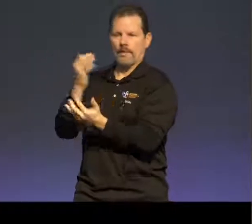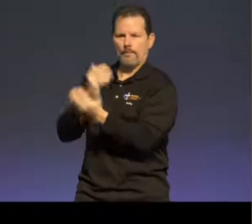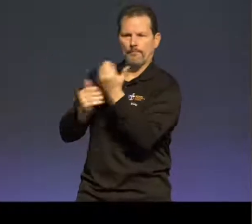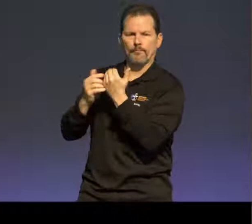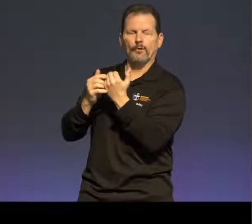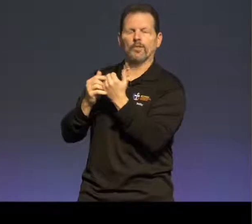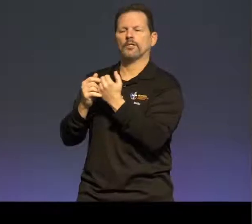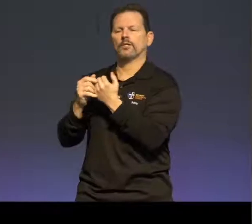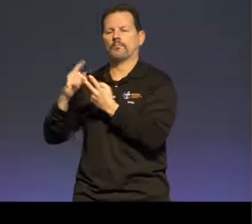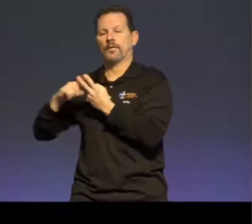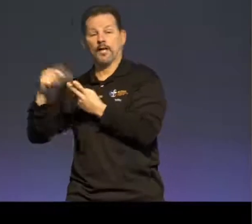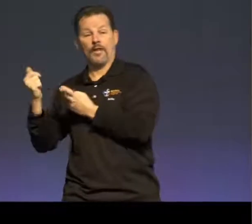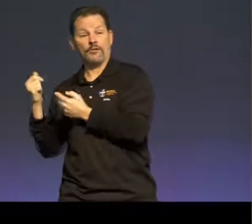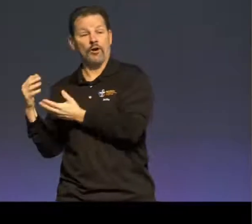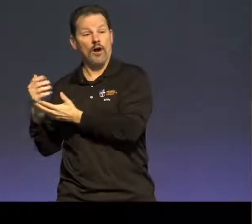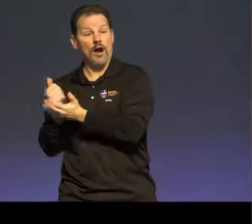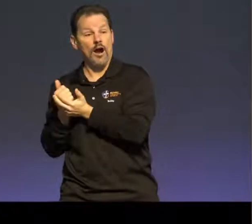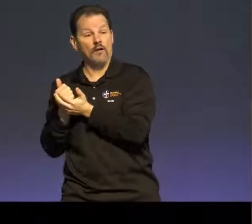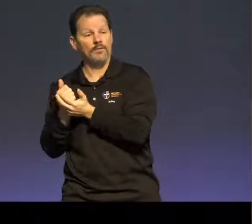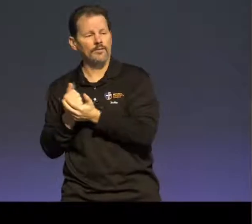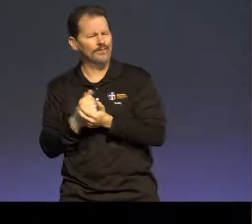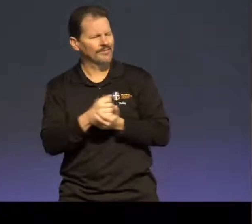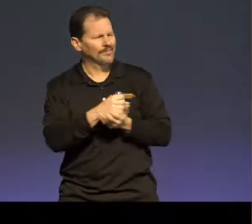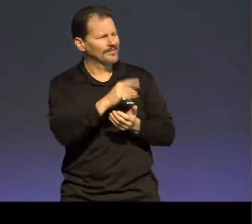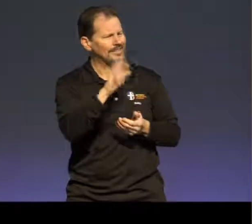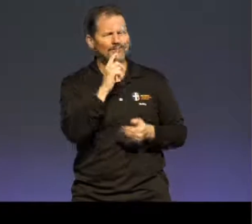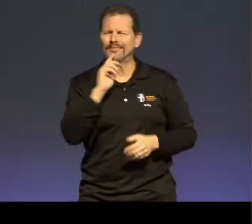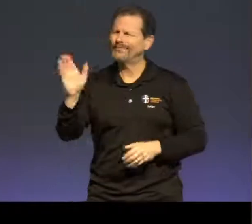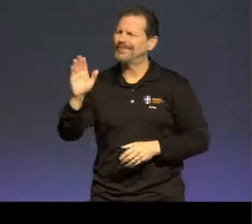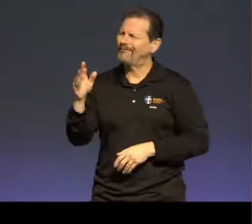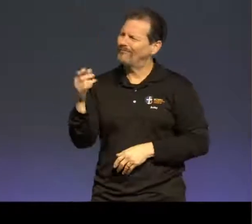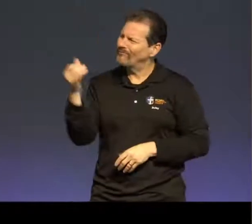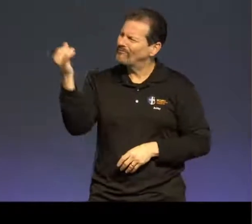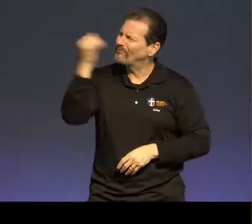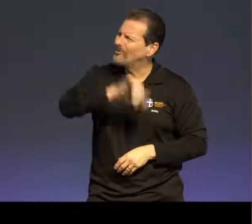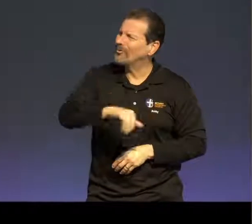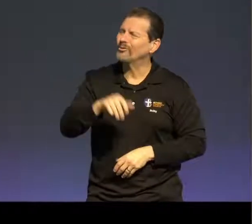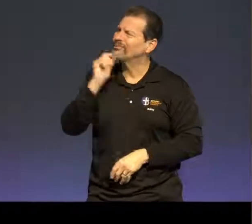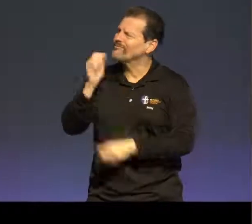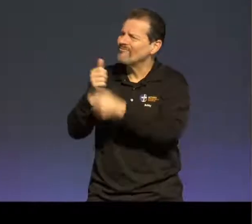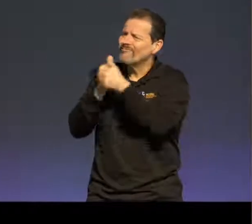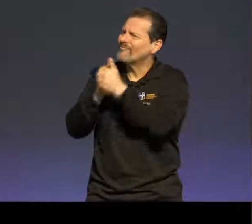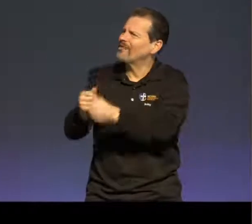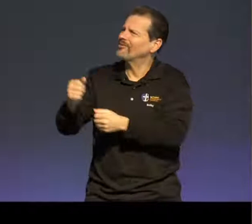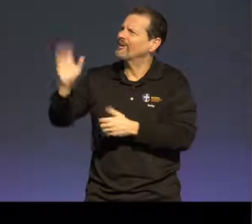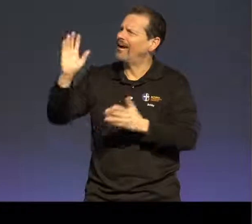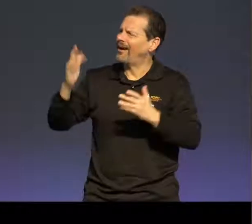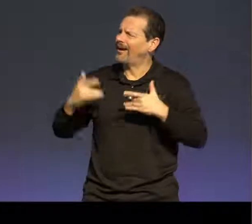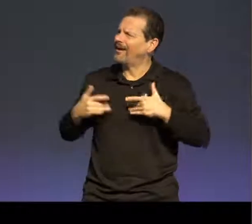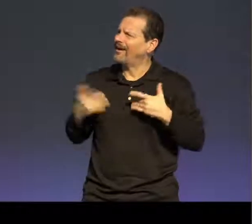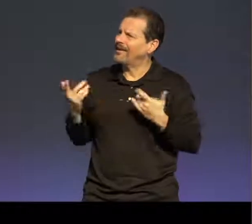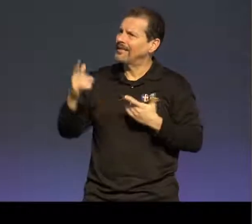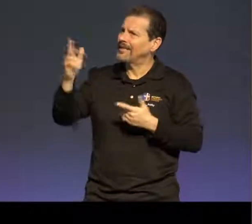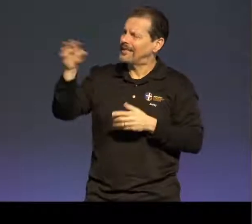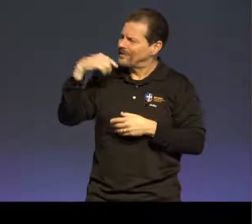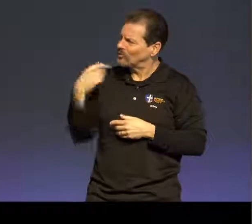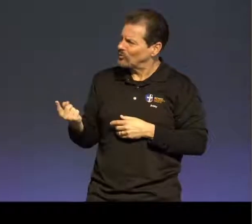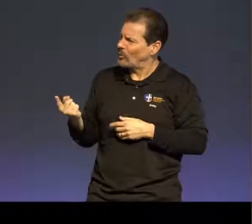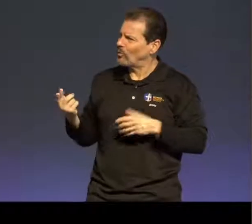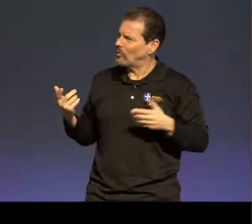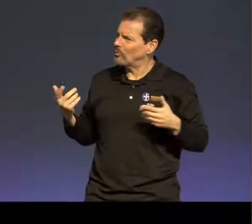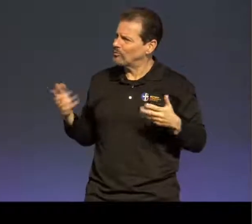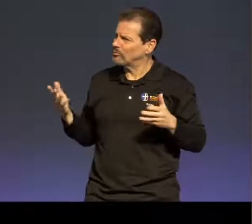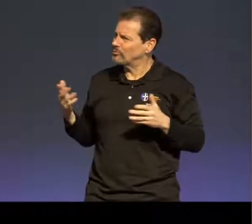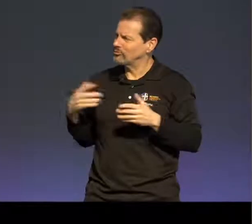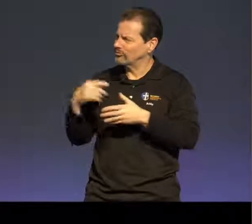done foolishly. You have not kept the command of the Lord your God with which he commanded you. For then the